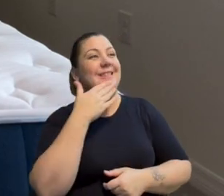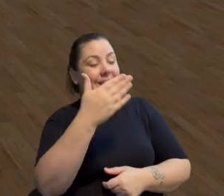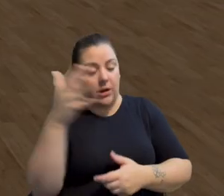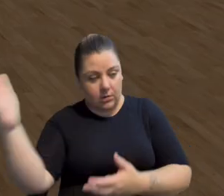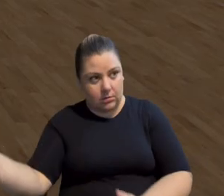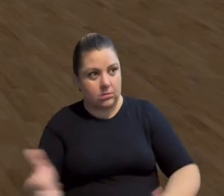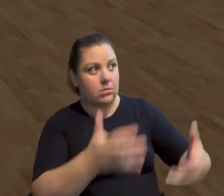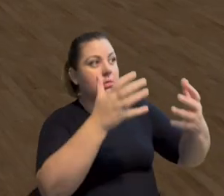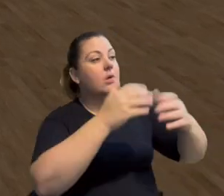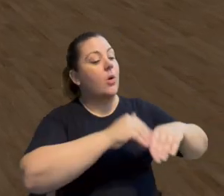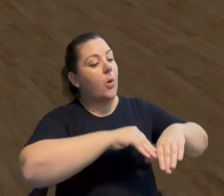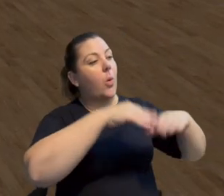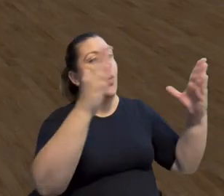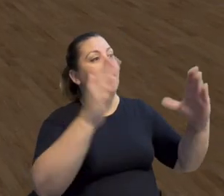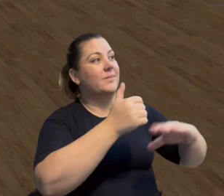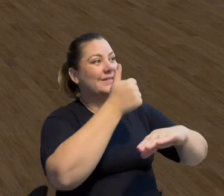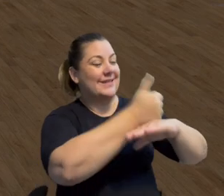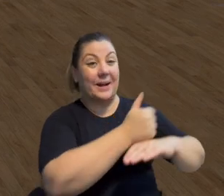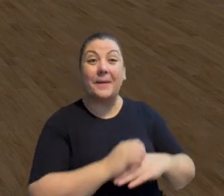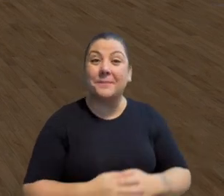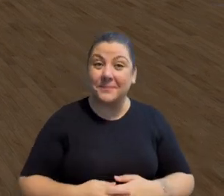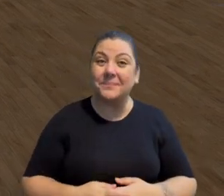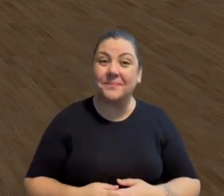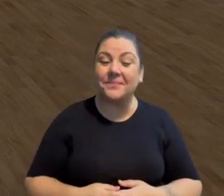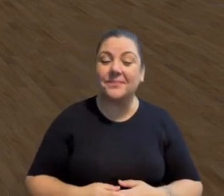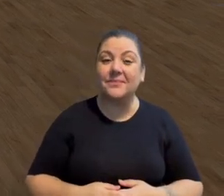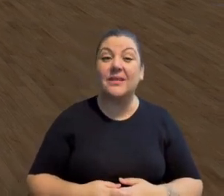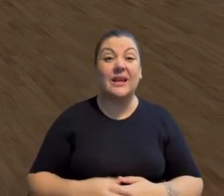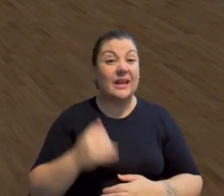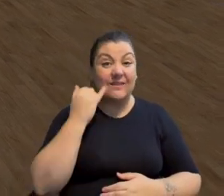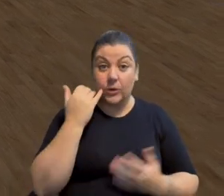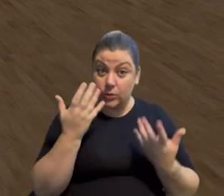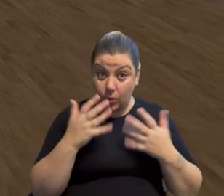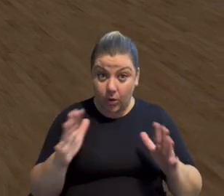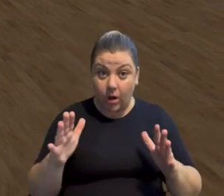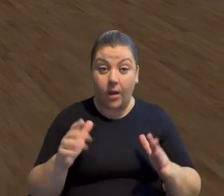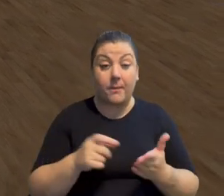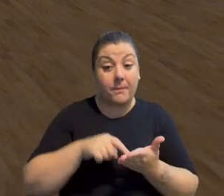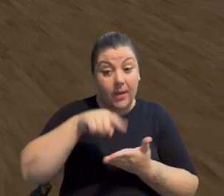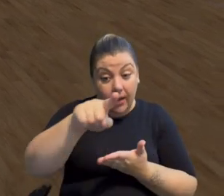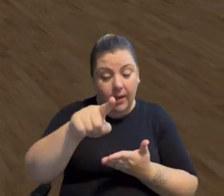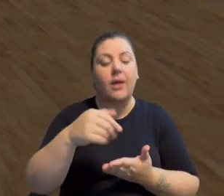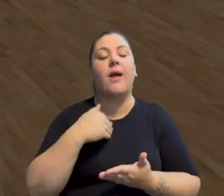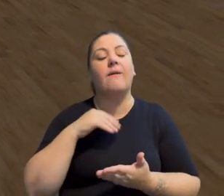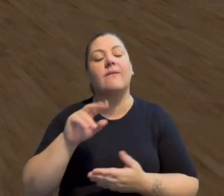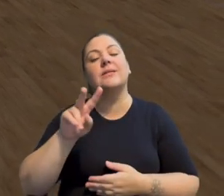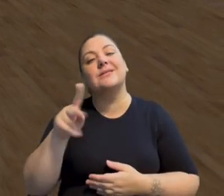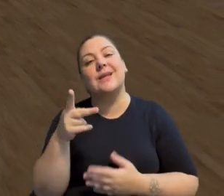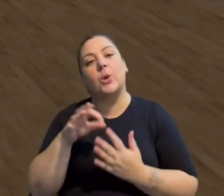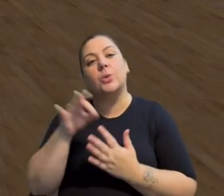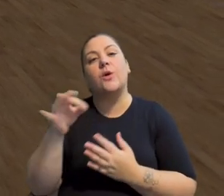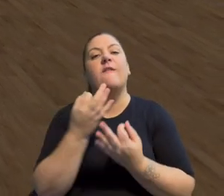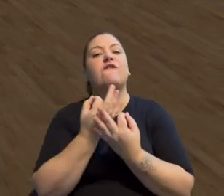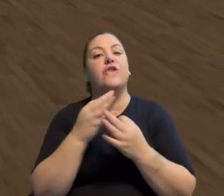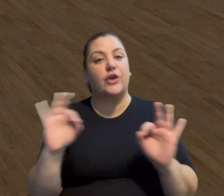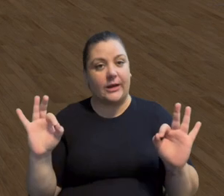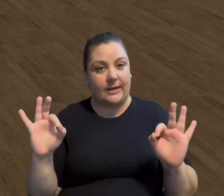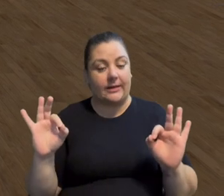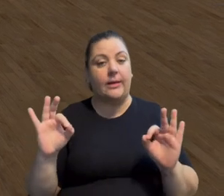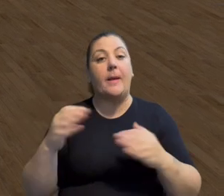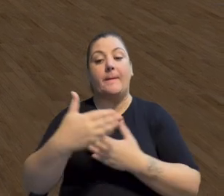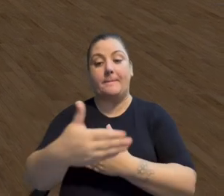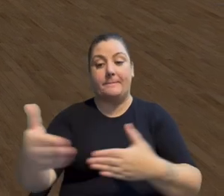it. Other than that, the free delivery will be a drop off to your front door in a box and it'll be all rolled up, so it'll be